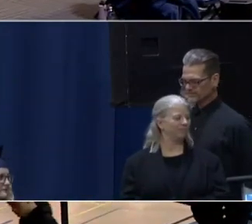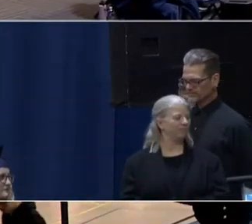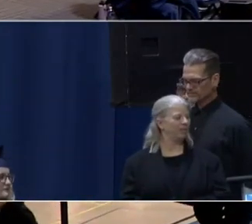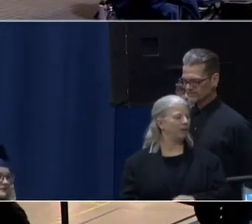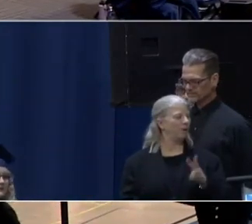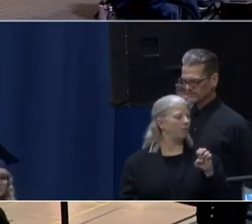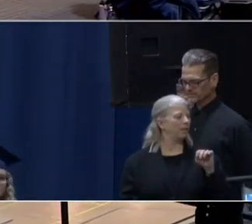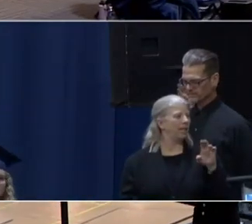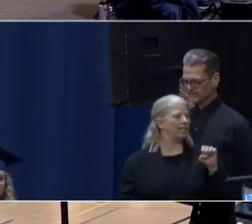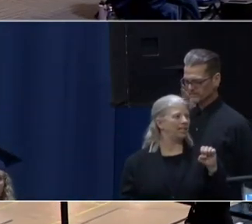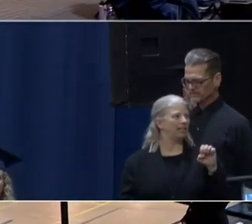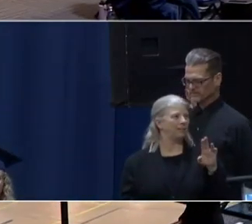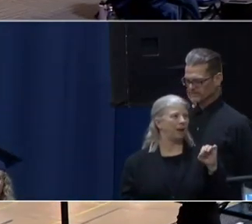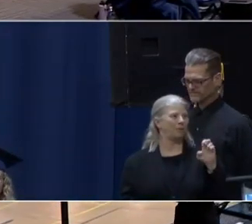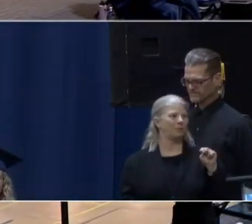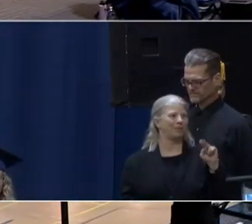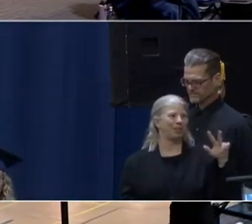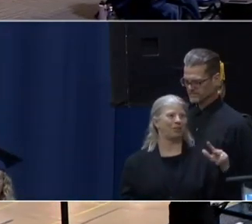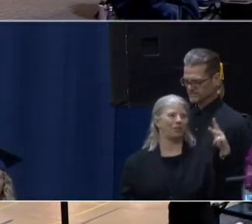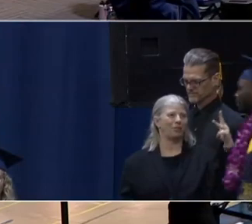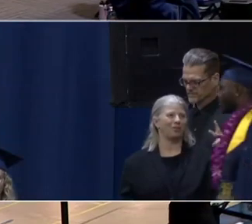Willie B. Fairman III.